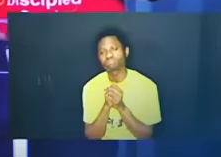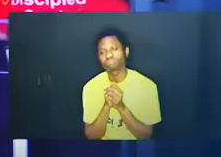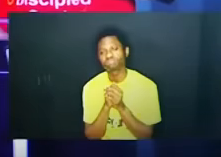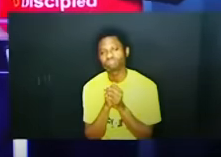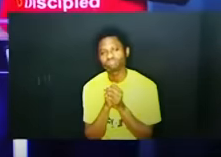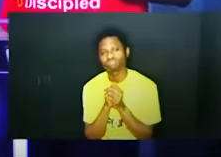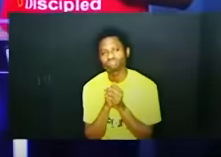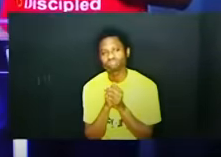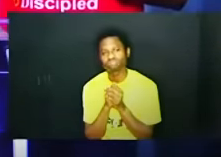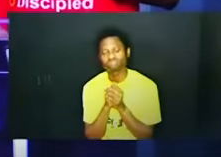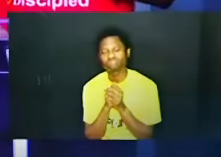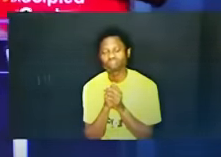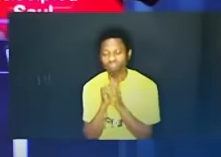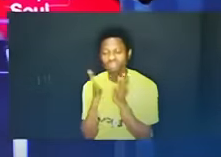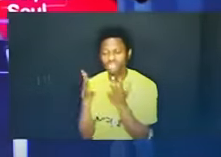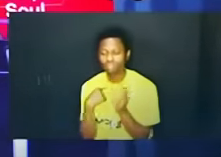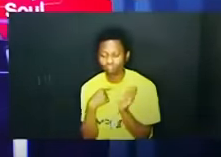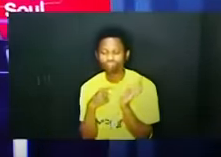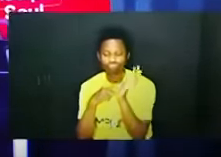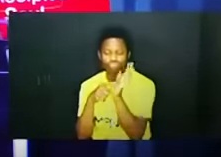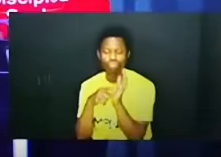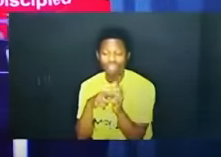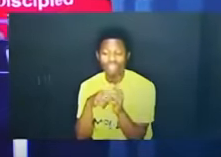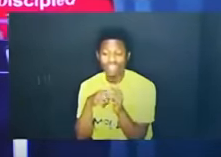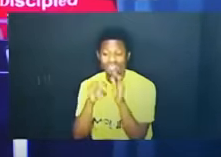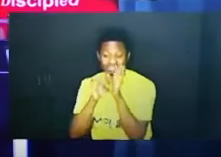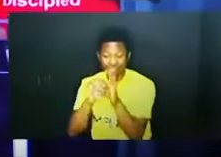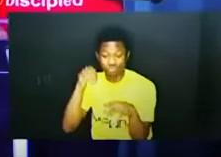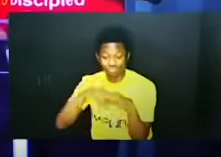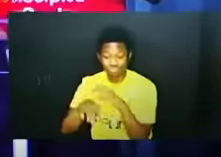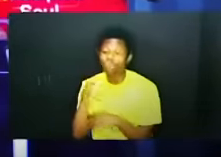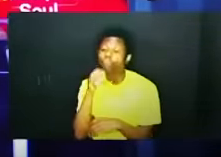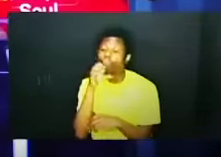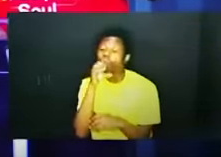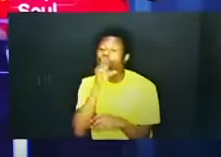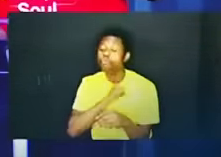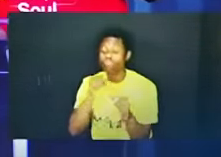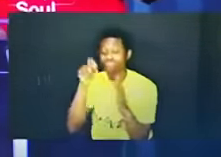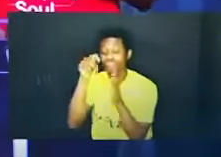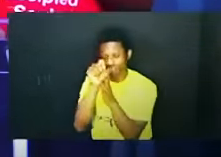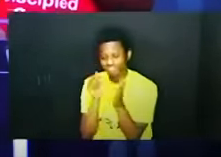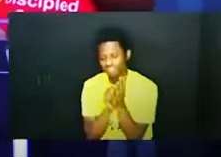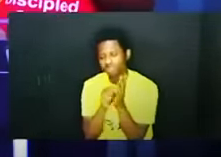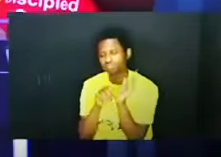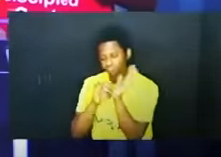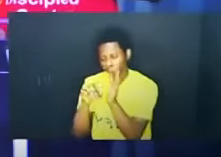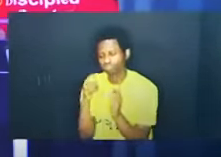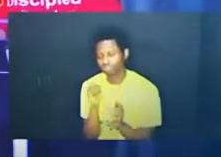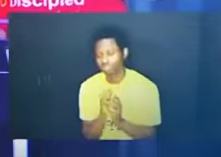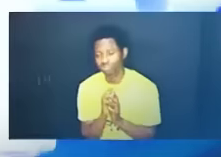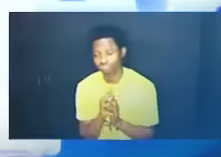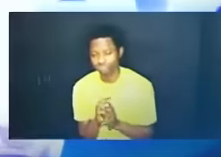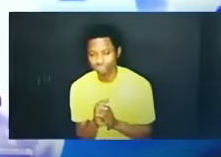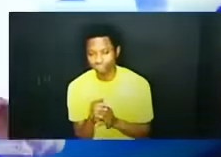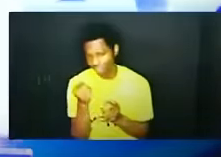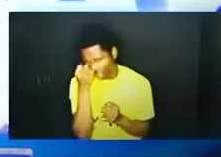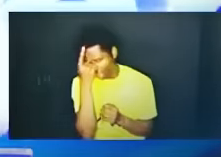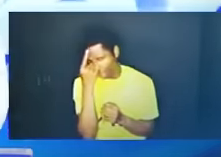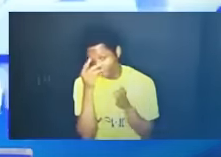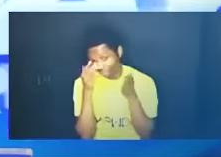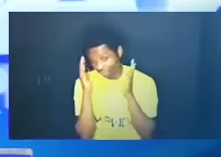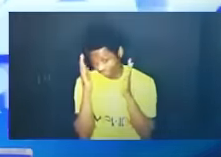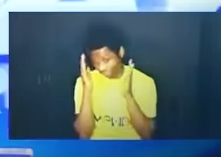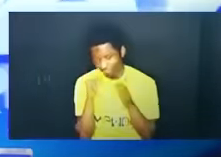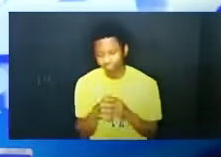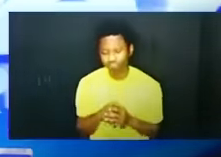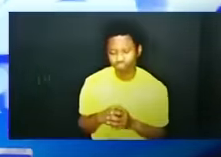Let me illustrate this in the Old Testament. Are we together? Exodus chapter 20 from